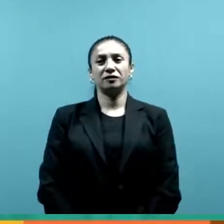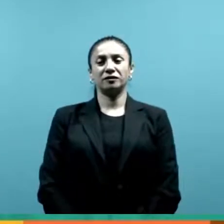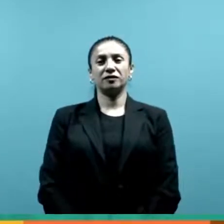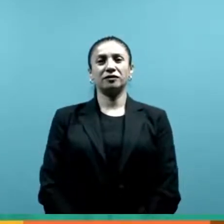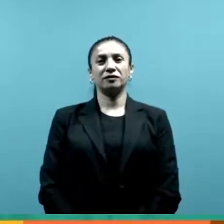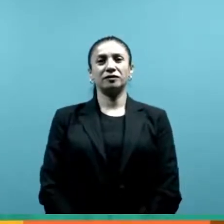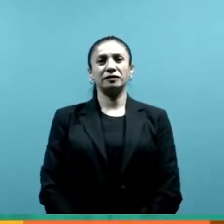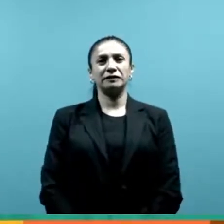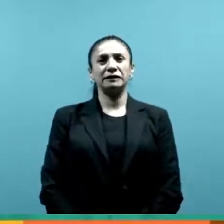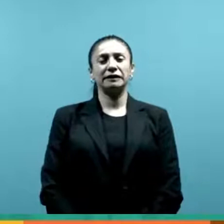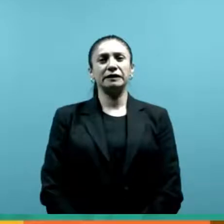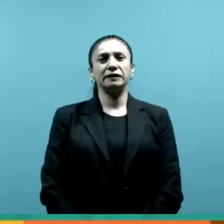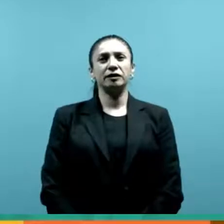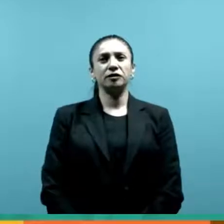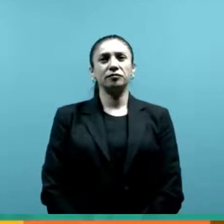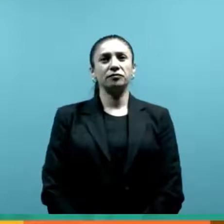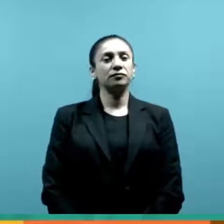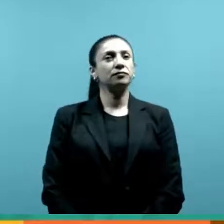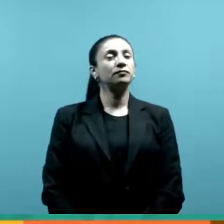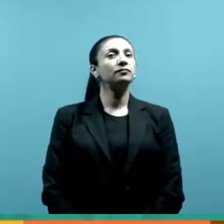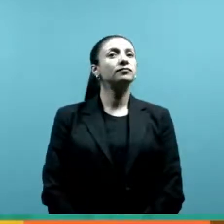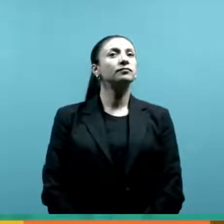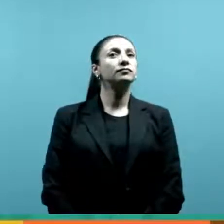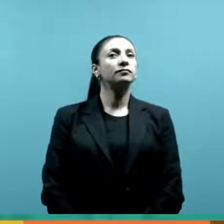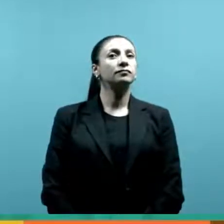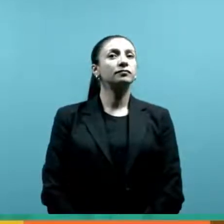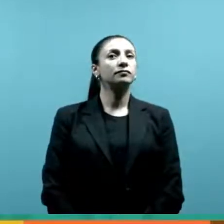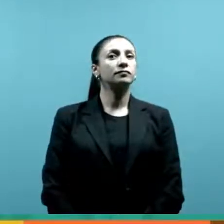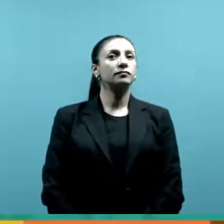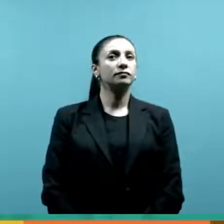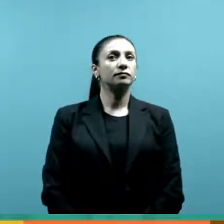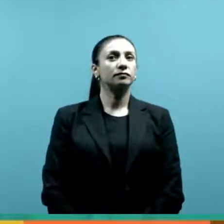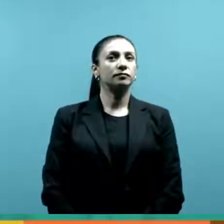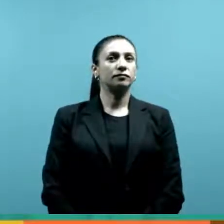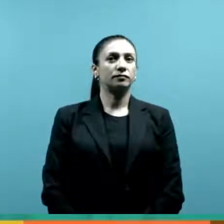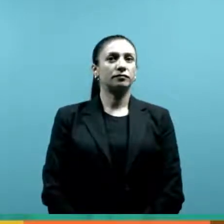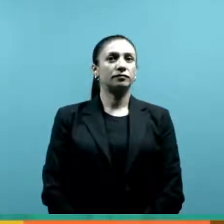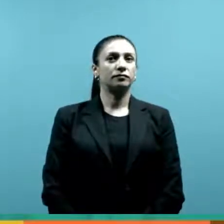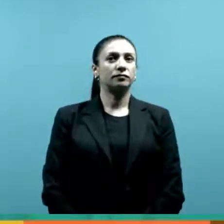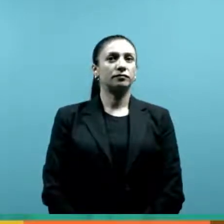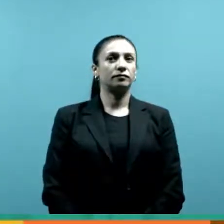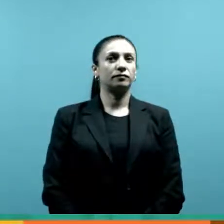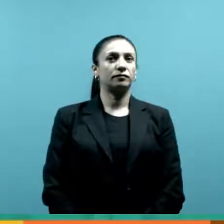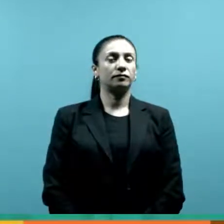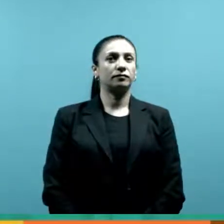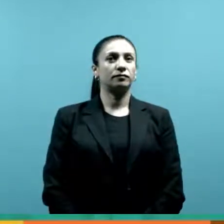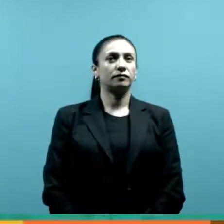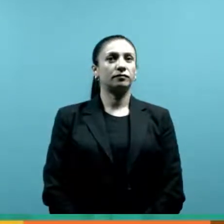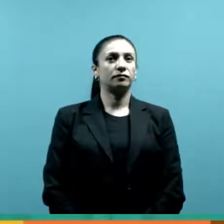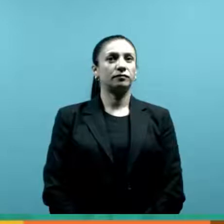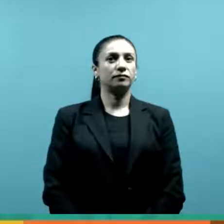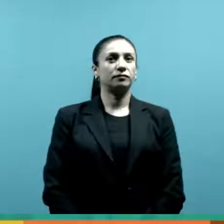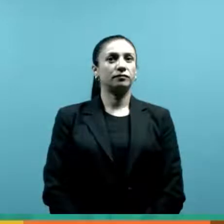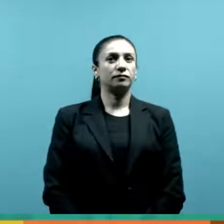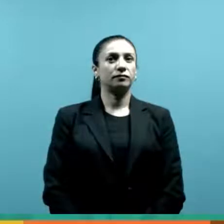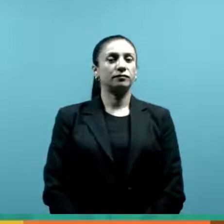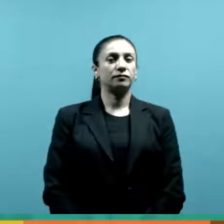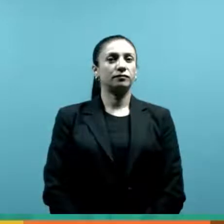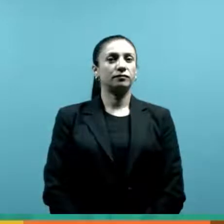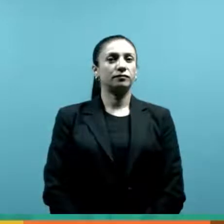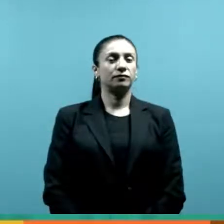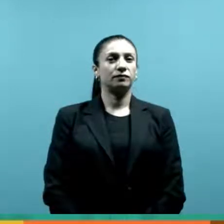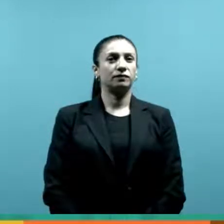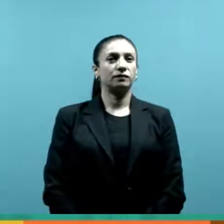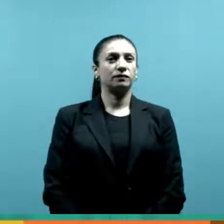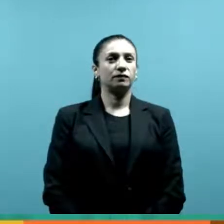is, what will we do without survivors? And the second question, what can we do to teach the future generations? And